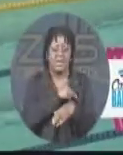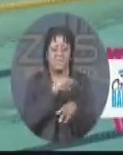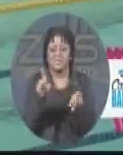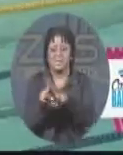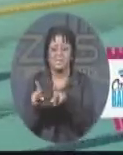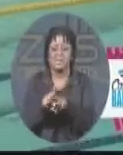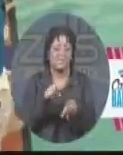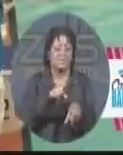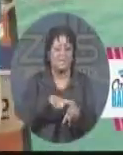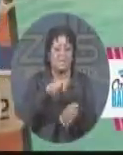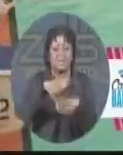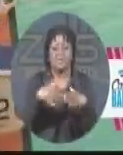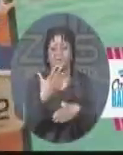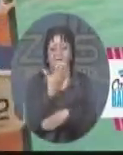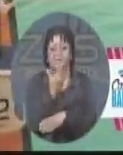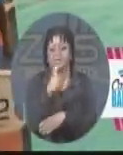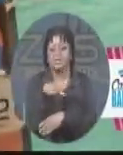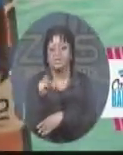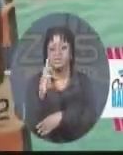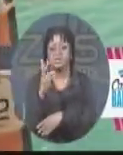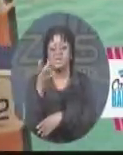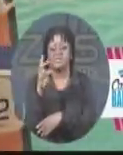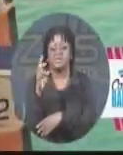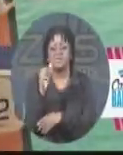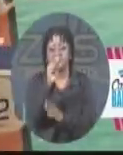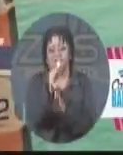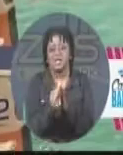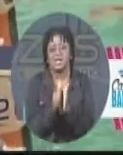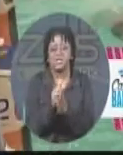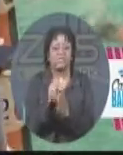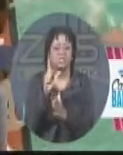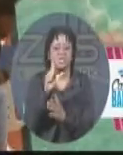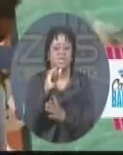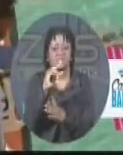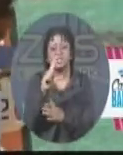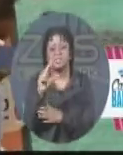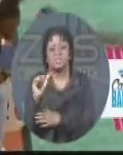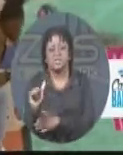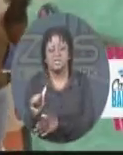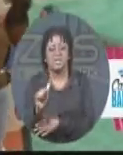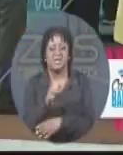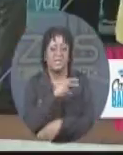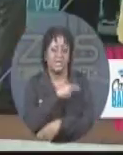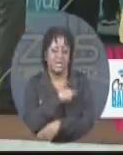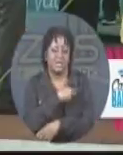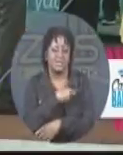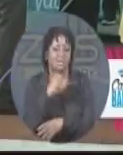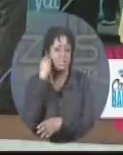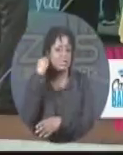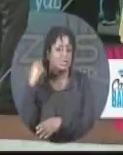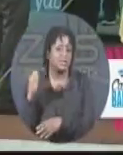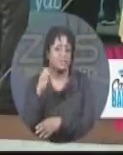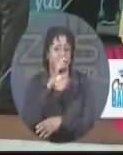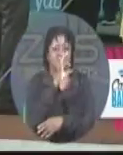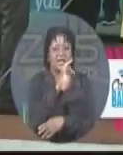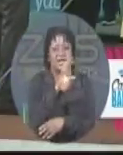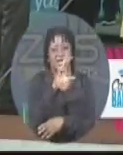in the 15 to 17 age group, it would be Lily Higg striking silver for the Bahamas in